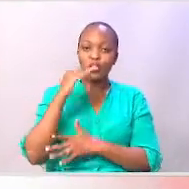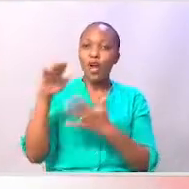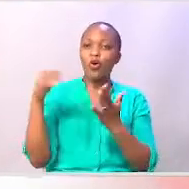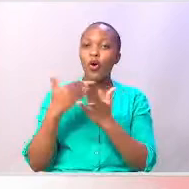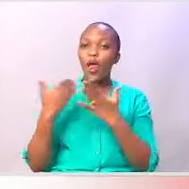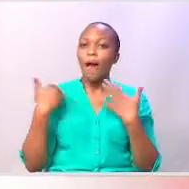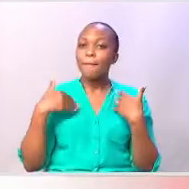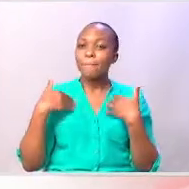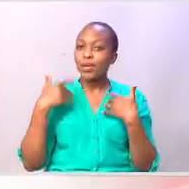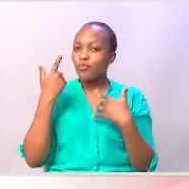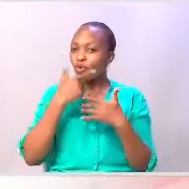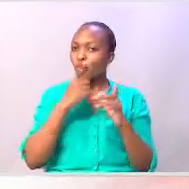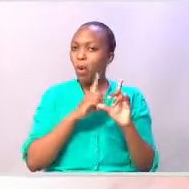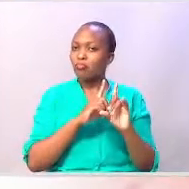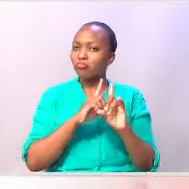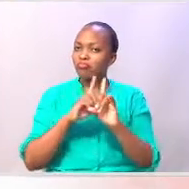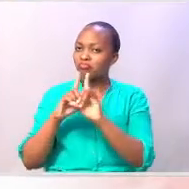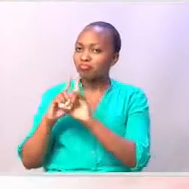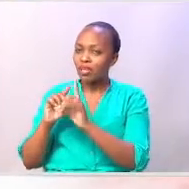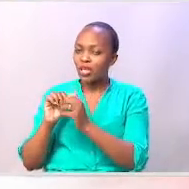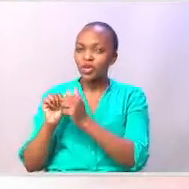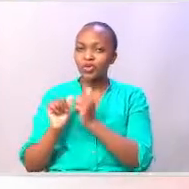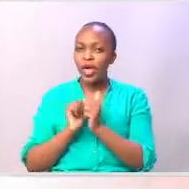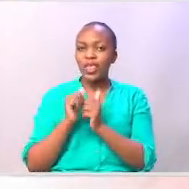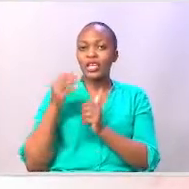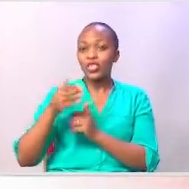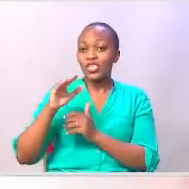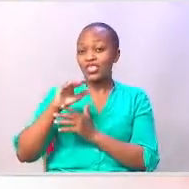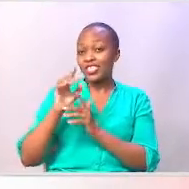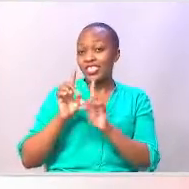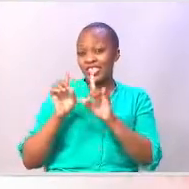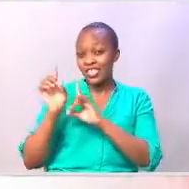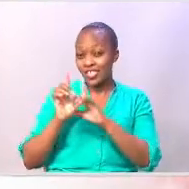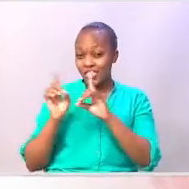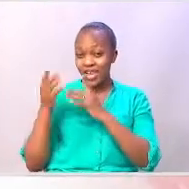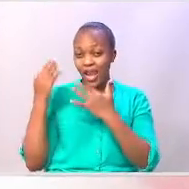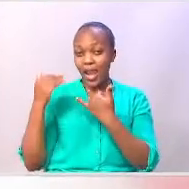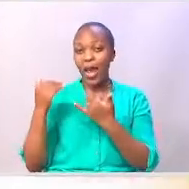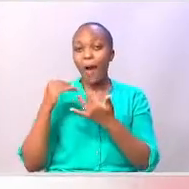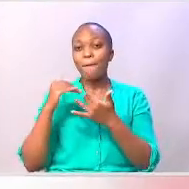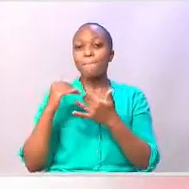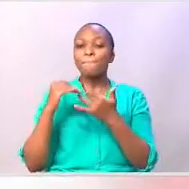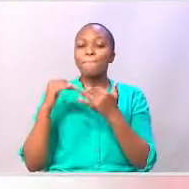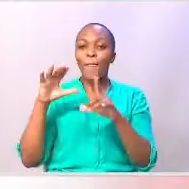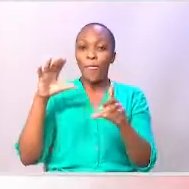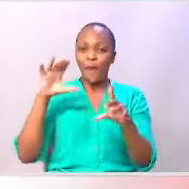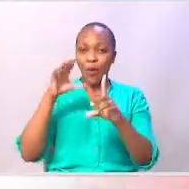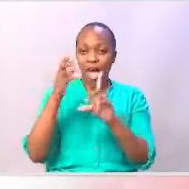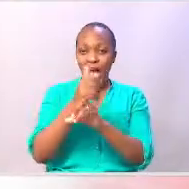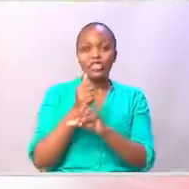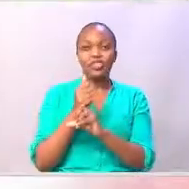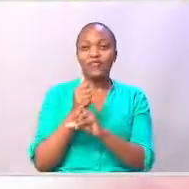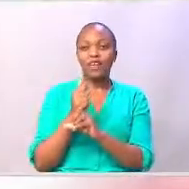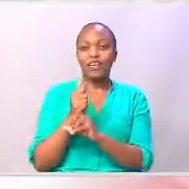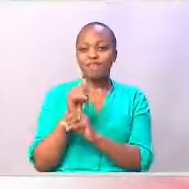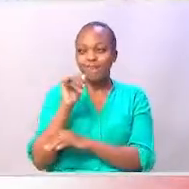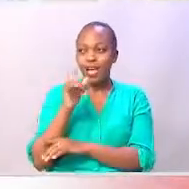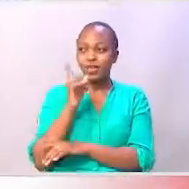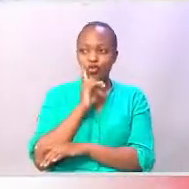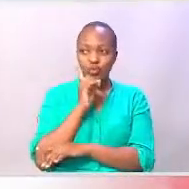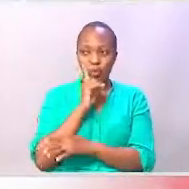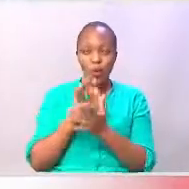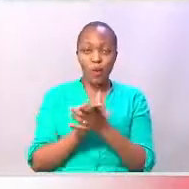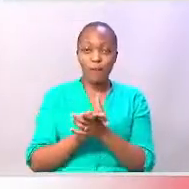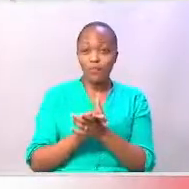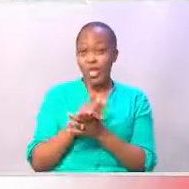journey that is finally culminating in the award of the charter by the president tomorrow. The move comes